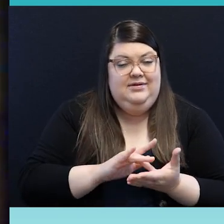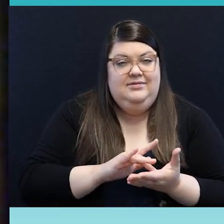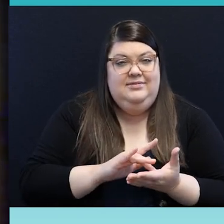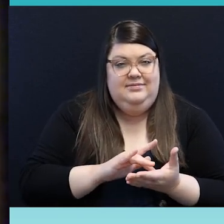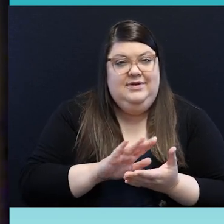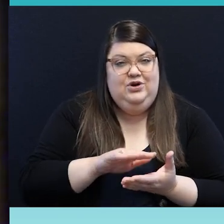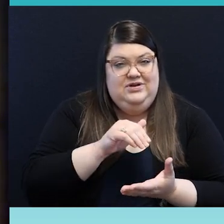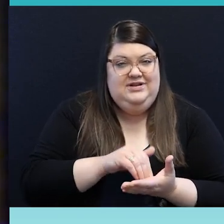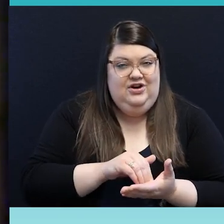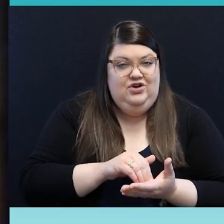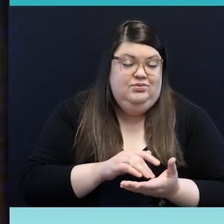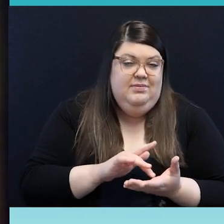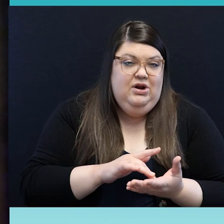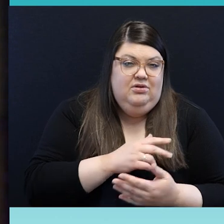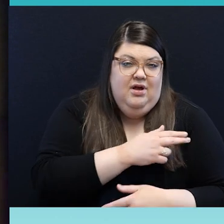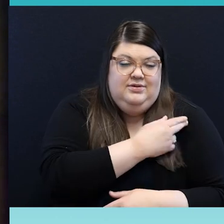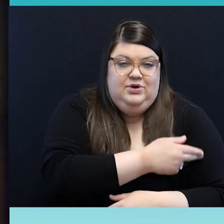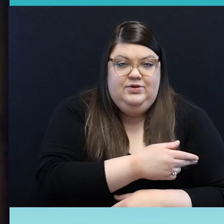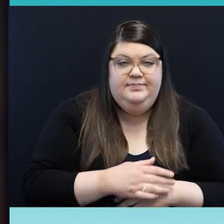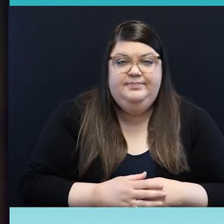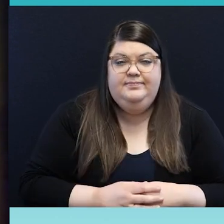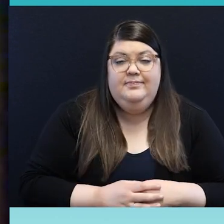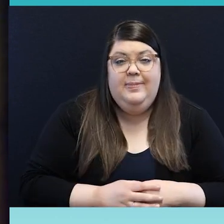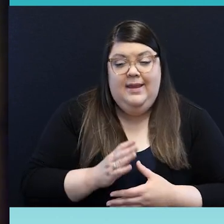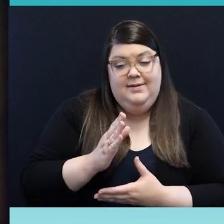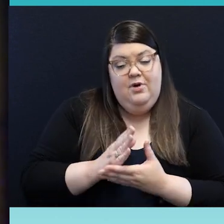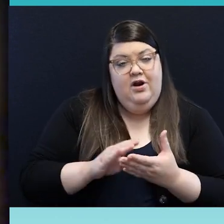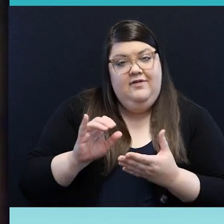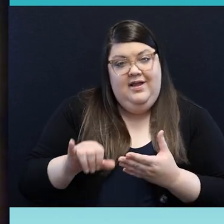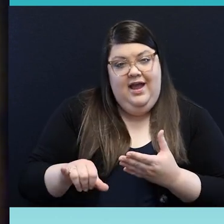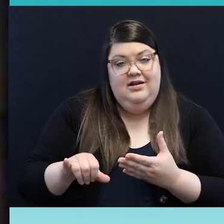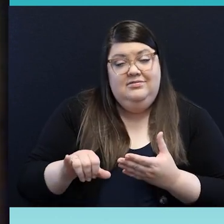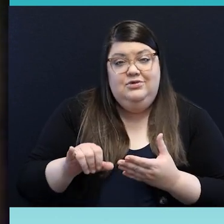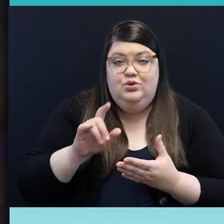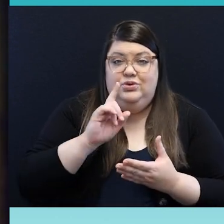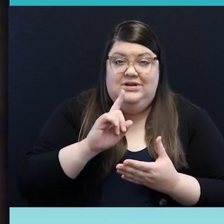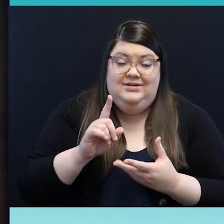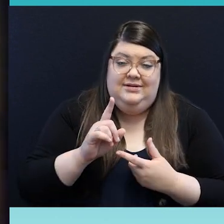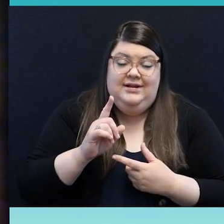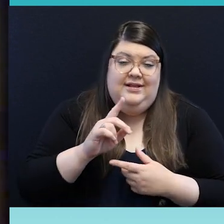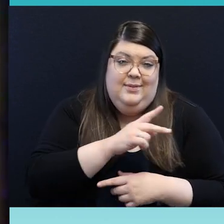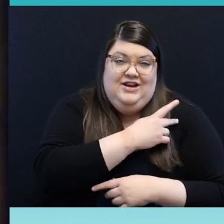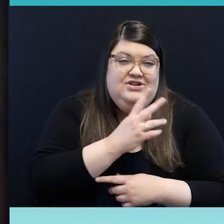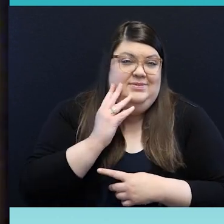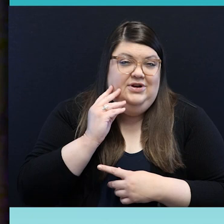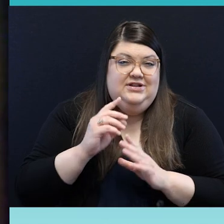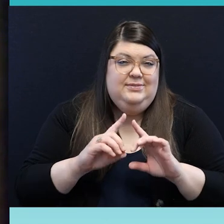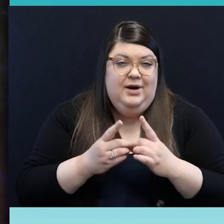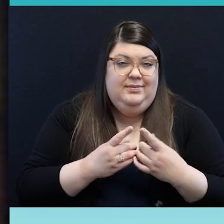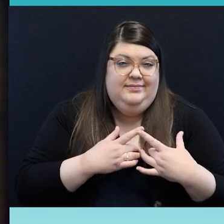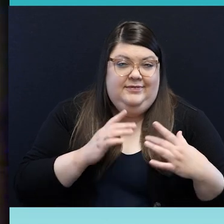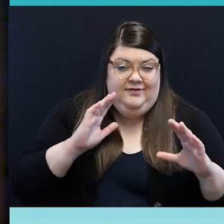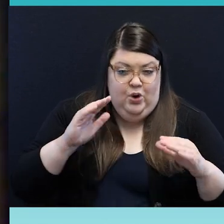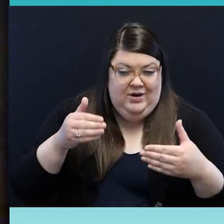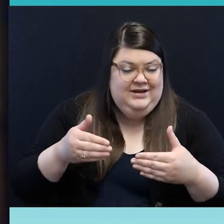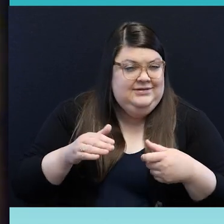centers, medical hospitals. And as part of that, patient experience departments focus